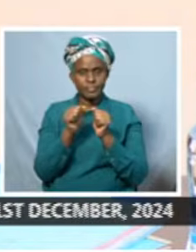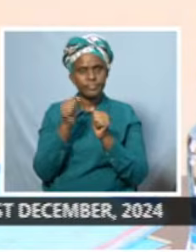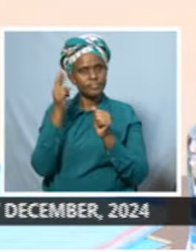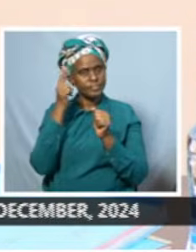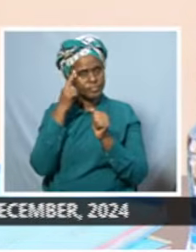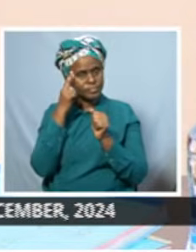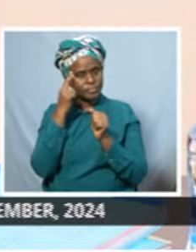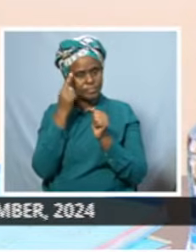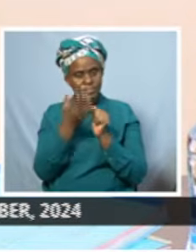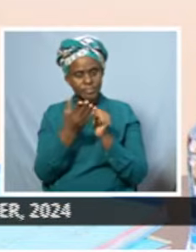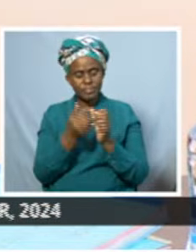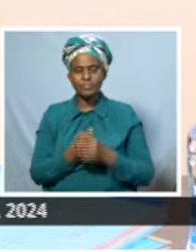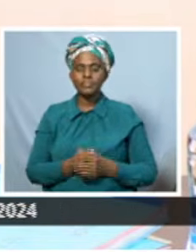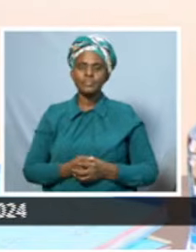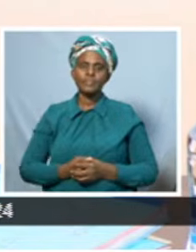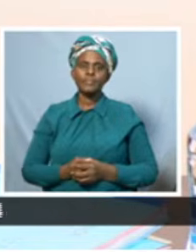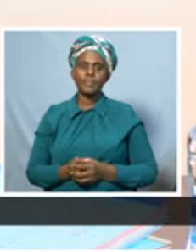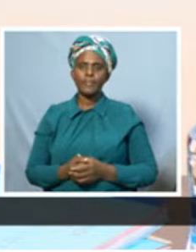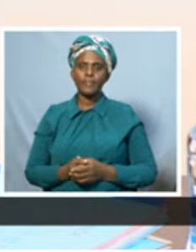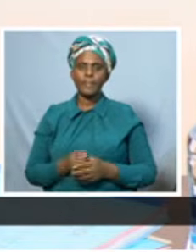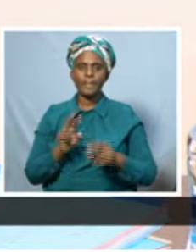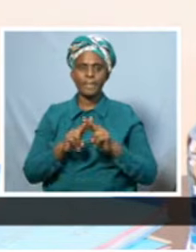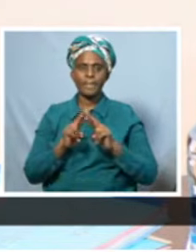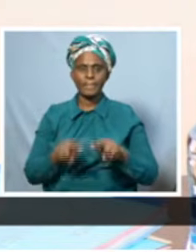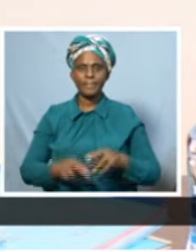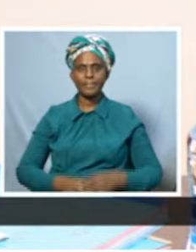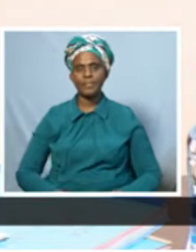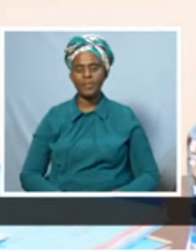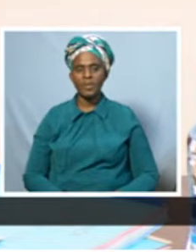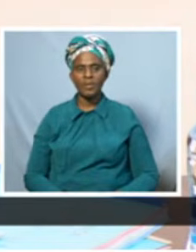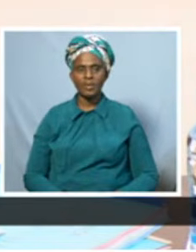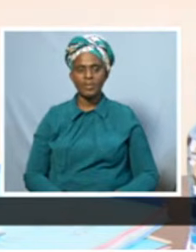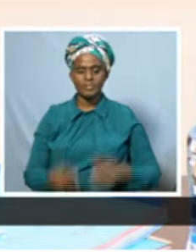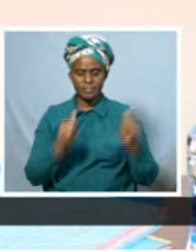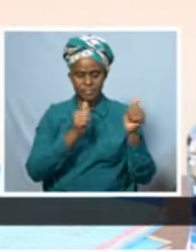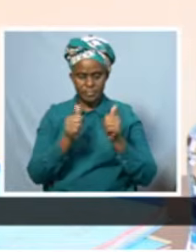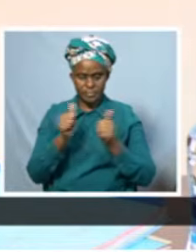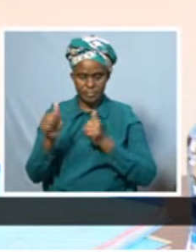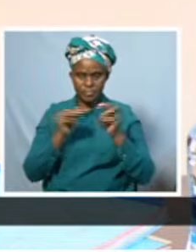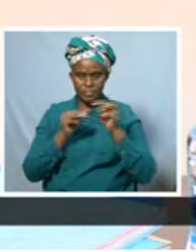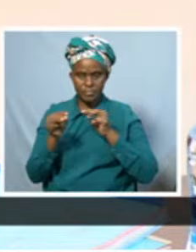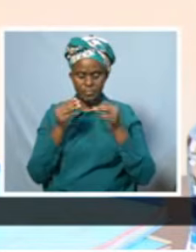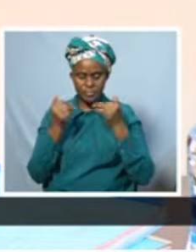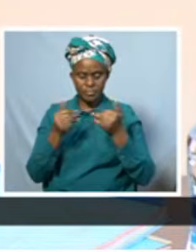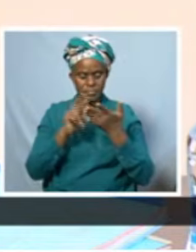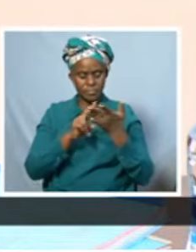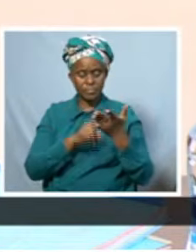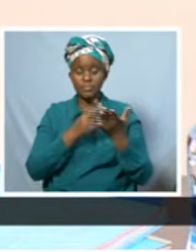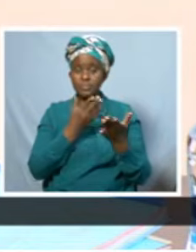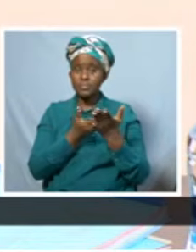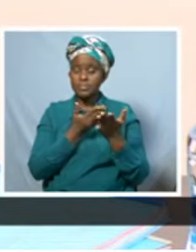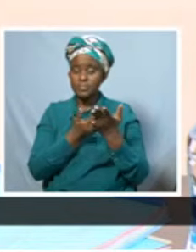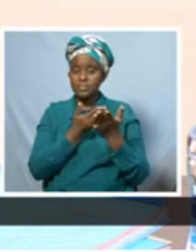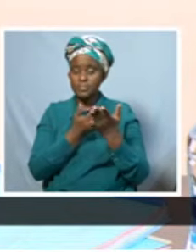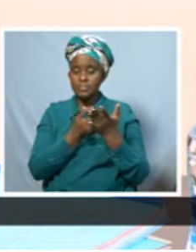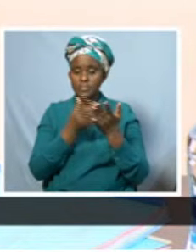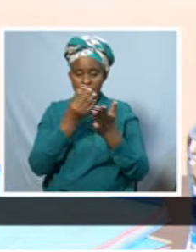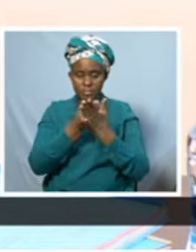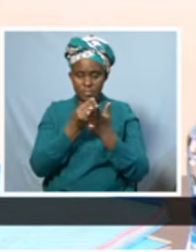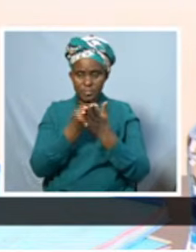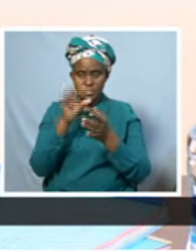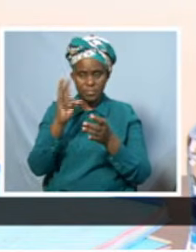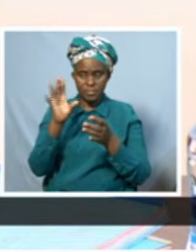refer to the report, Chair. Action taken. Management wishes to report that the amount